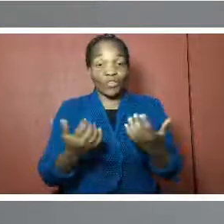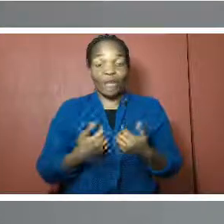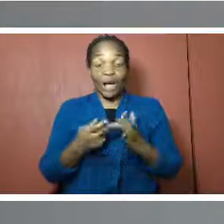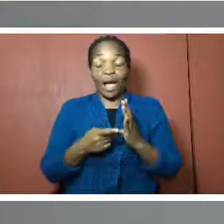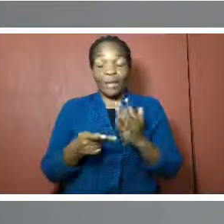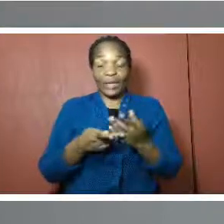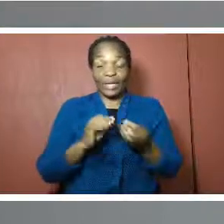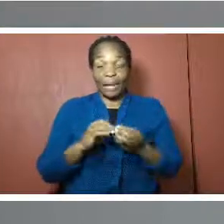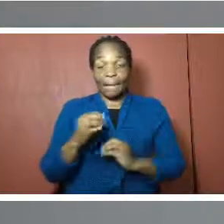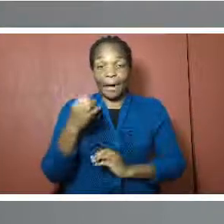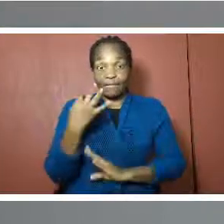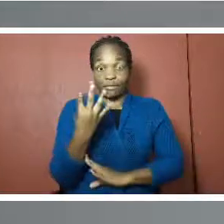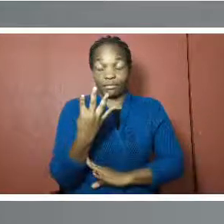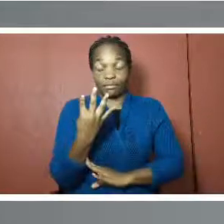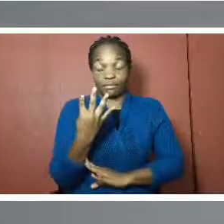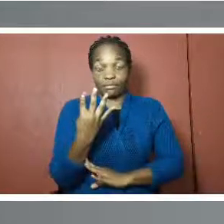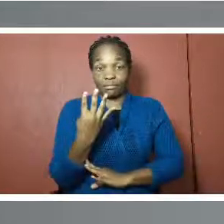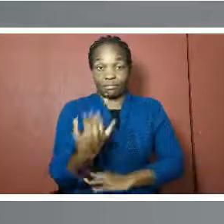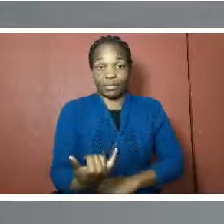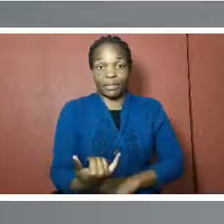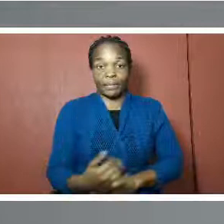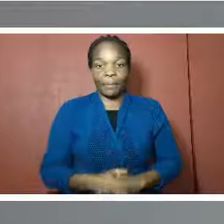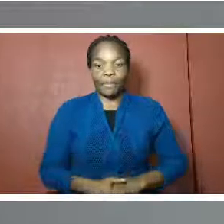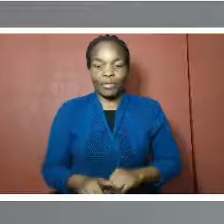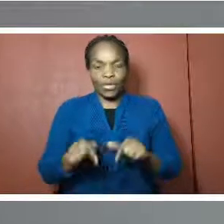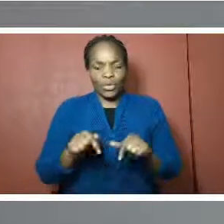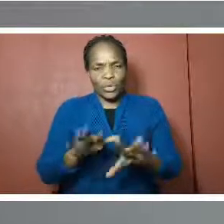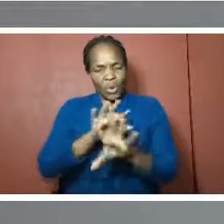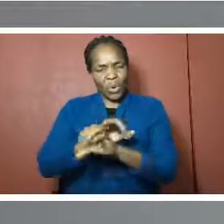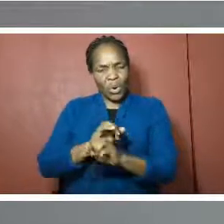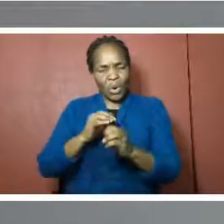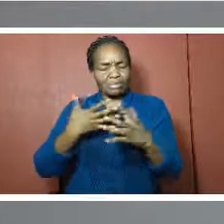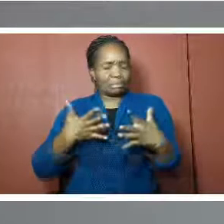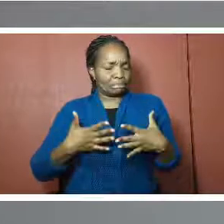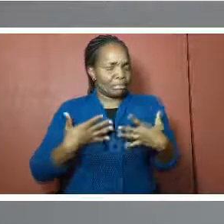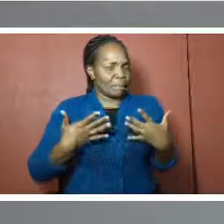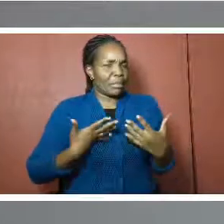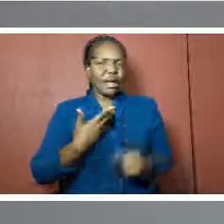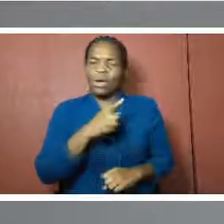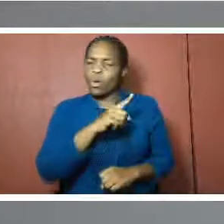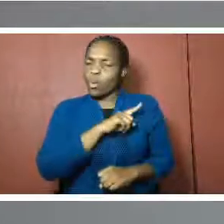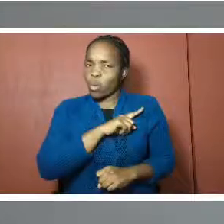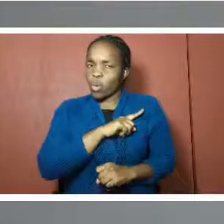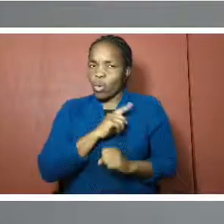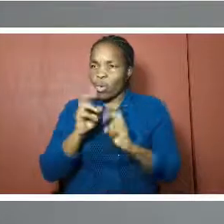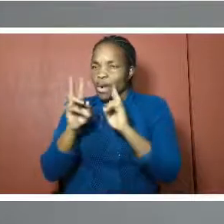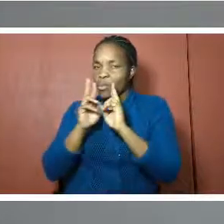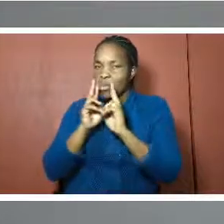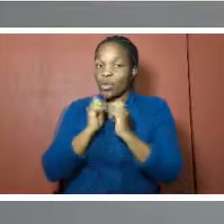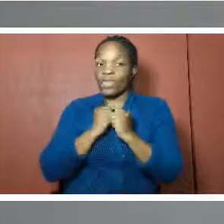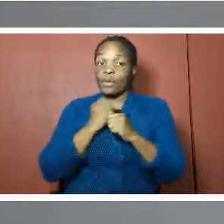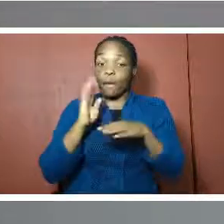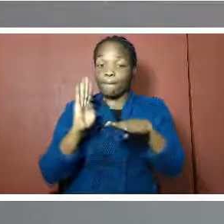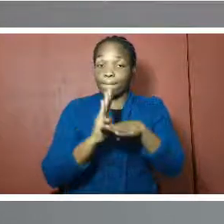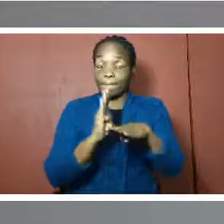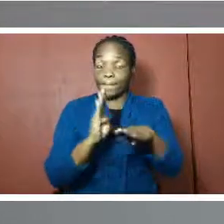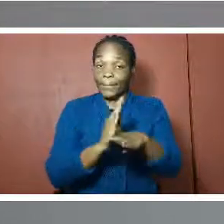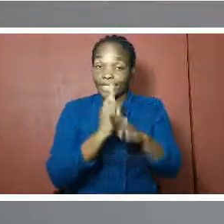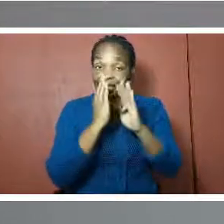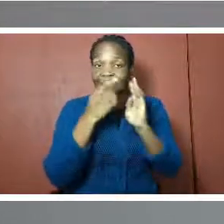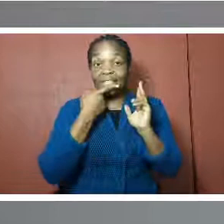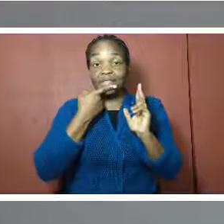is episode 4. Tonight we are very excited to be chatting to our local creative